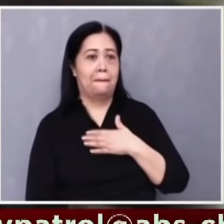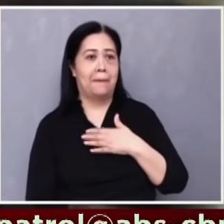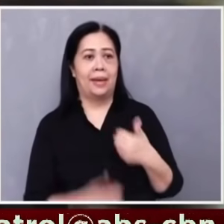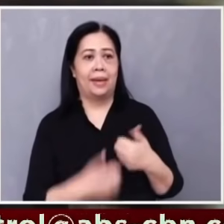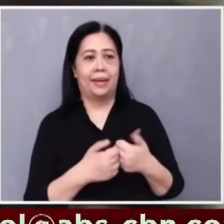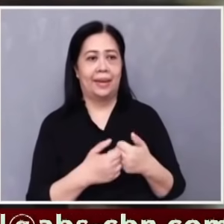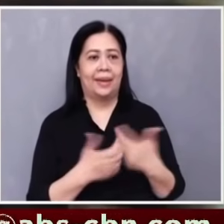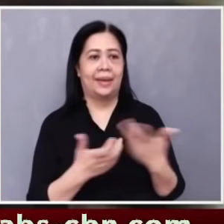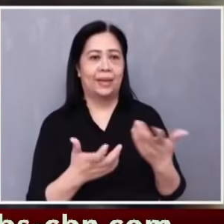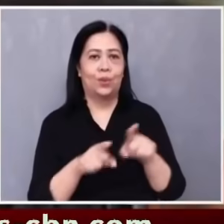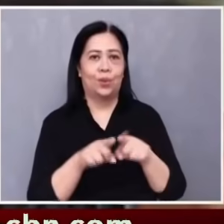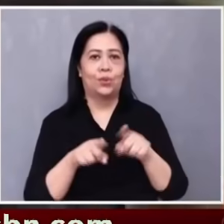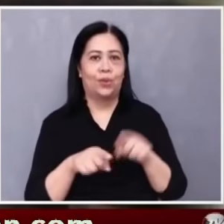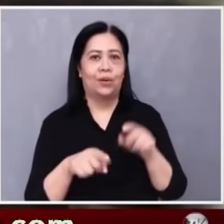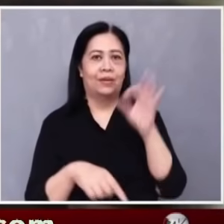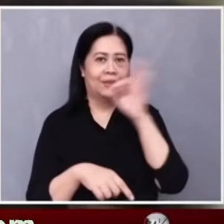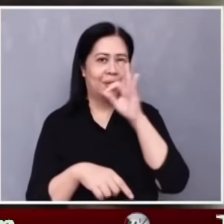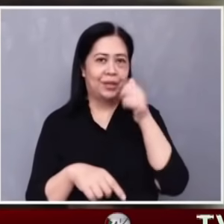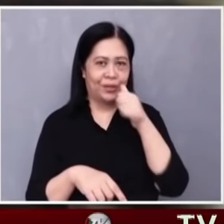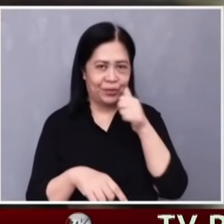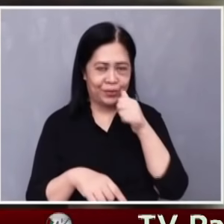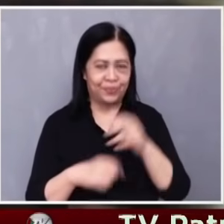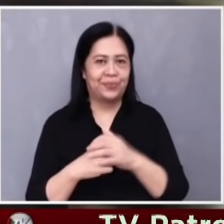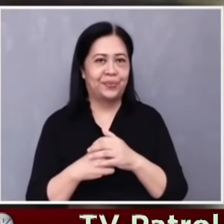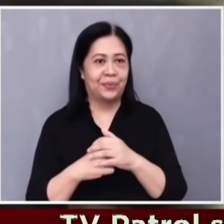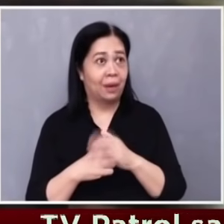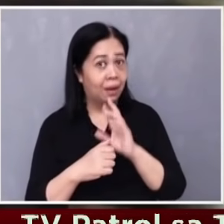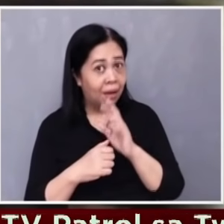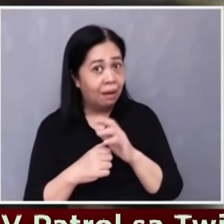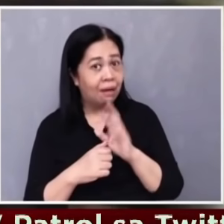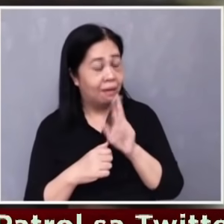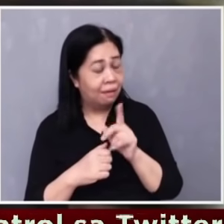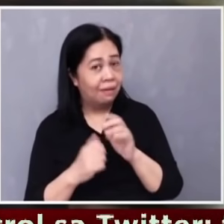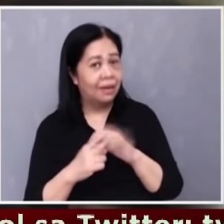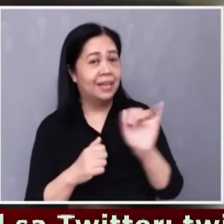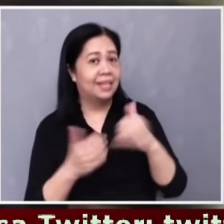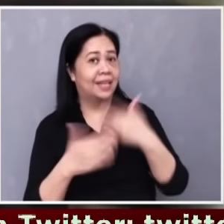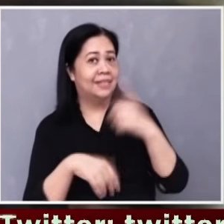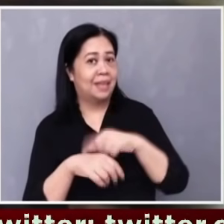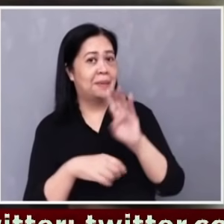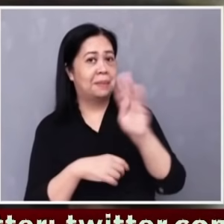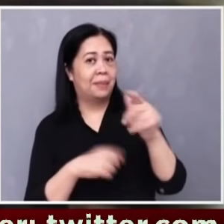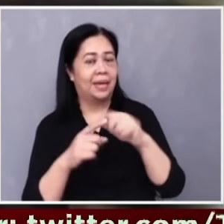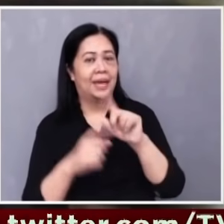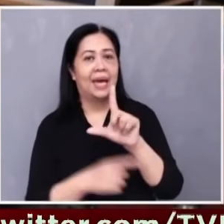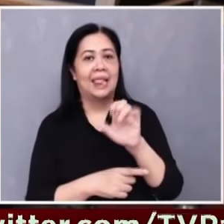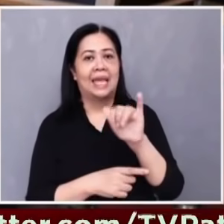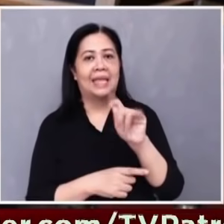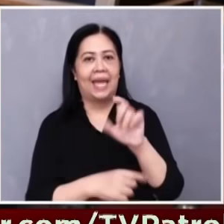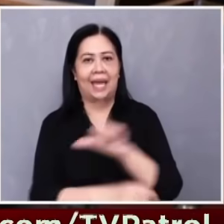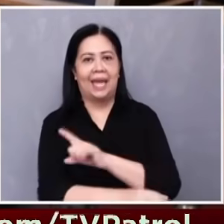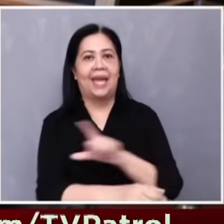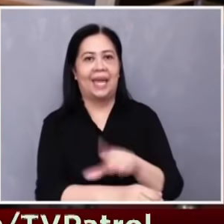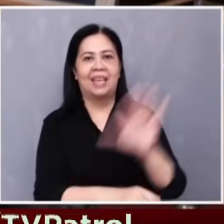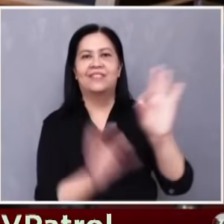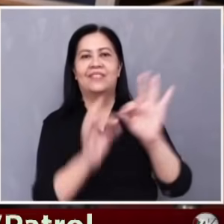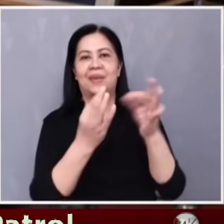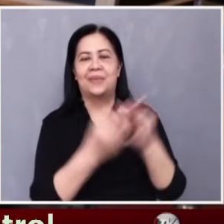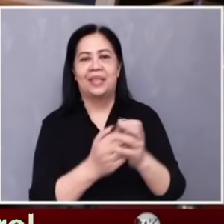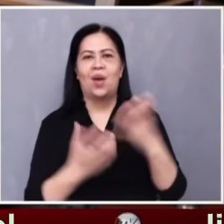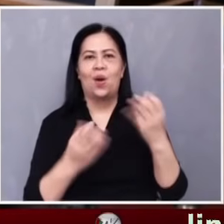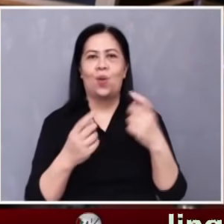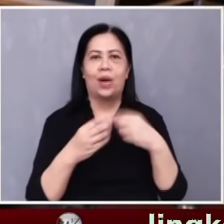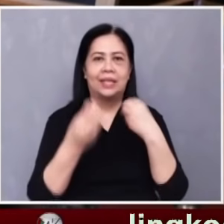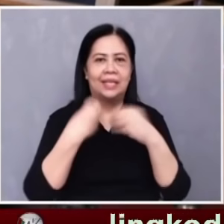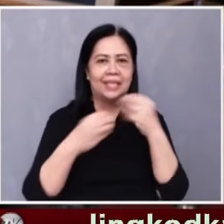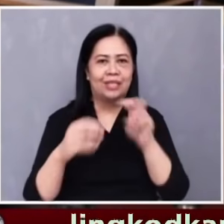also Filipina. So, oh, really? Next time I go back, I want to go to Leyte, where her family is from. I want to go on an eating tour.